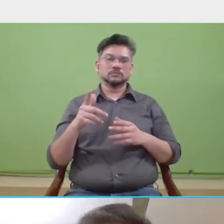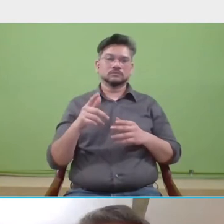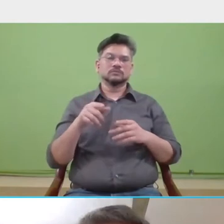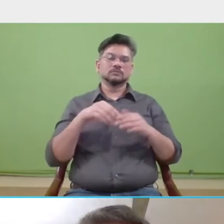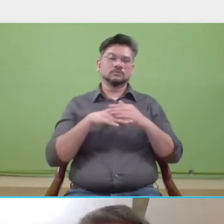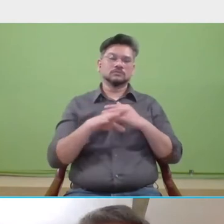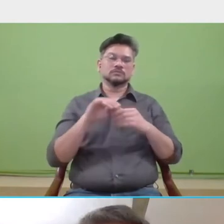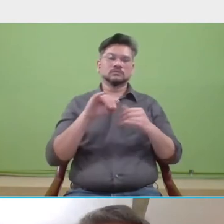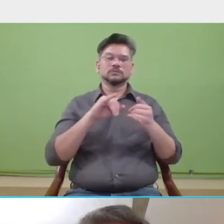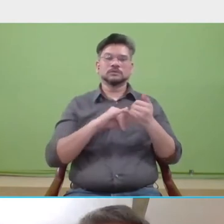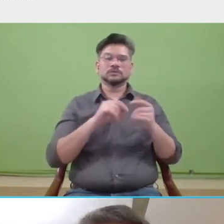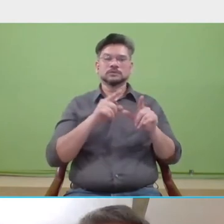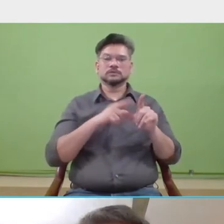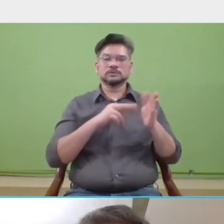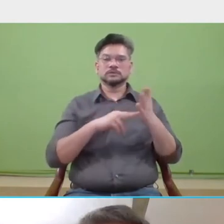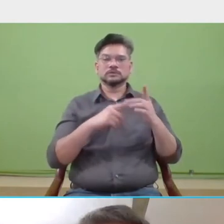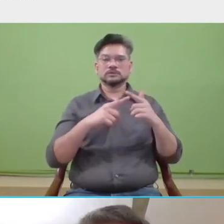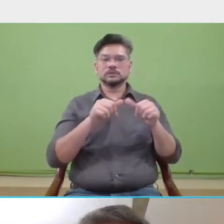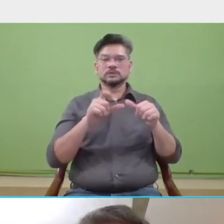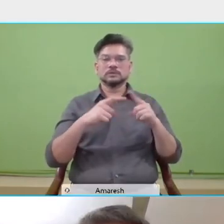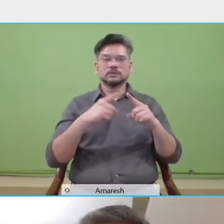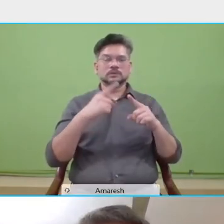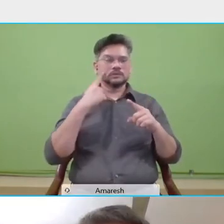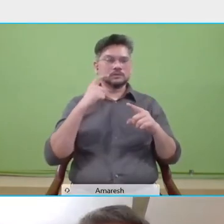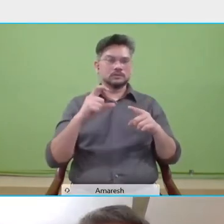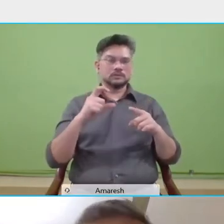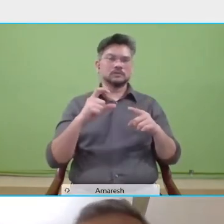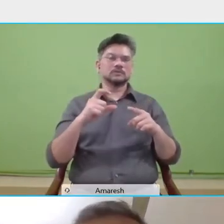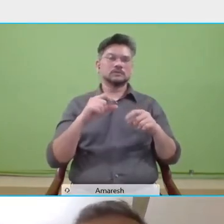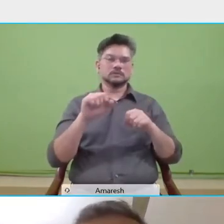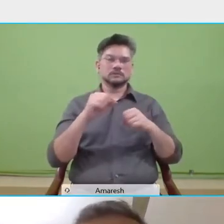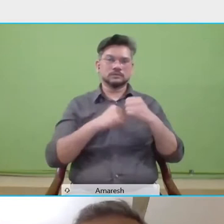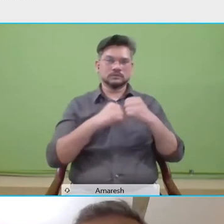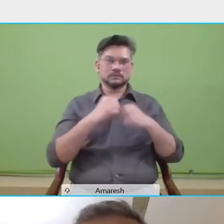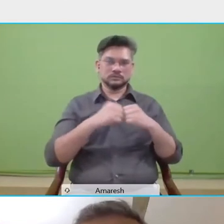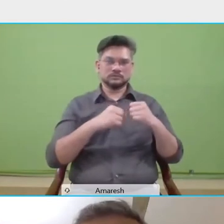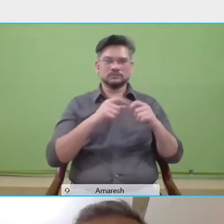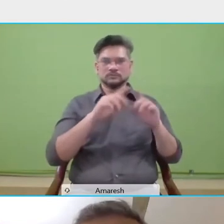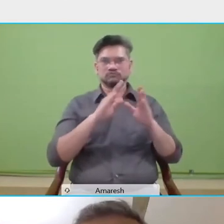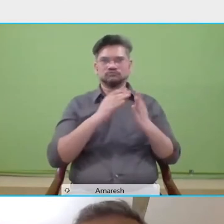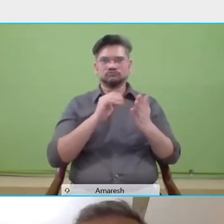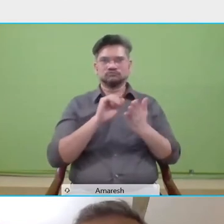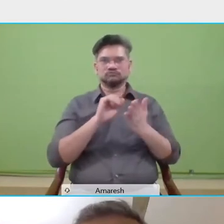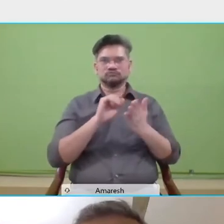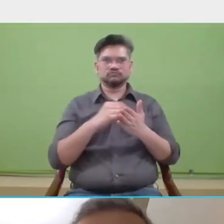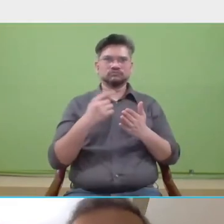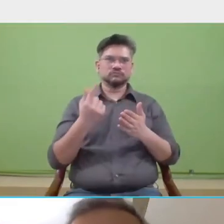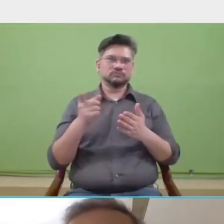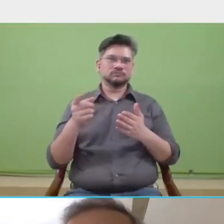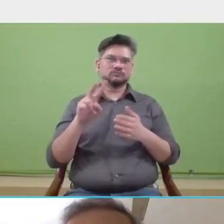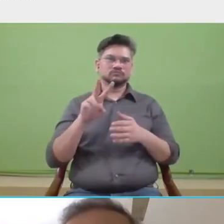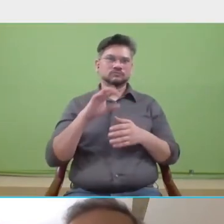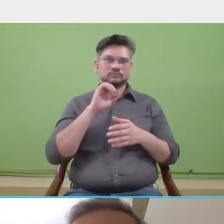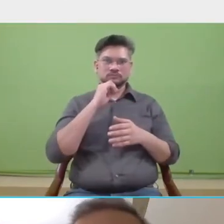so he established this notion and later on of course that's a technique of a technical book